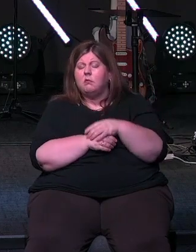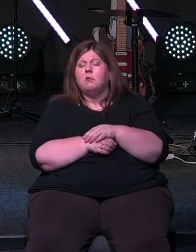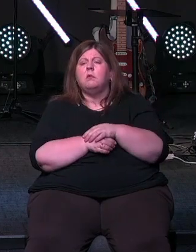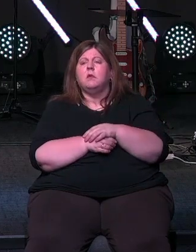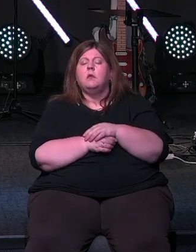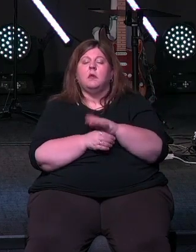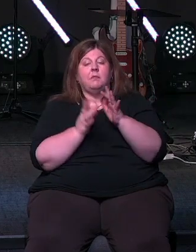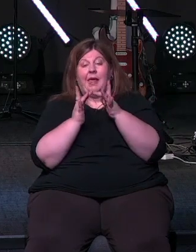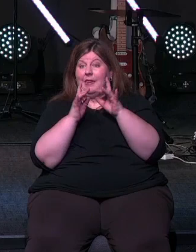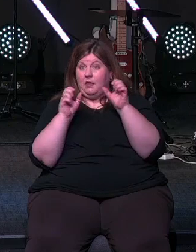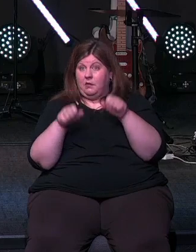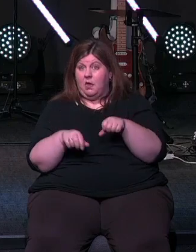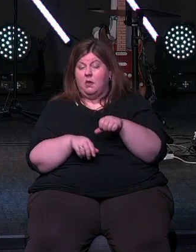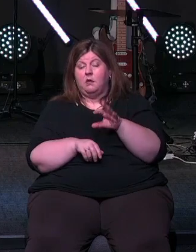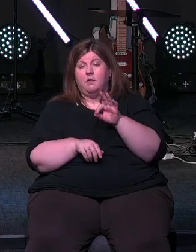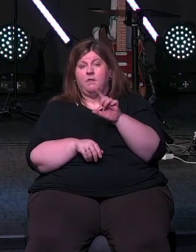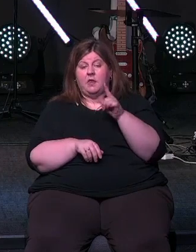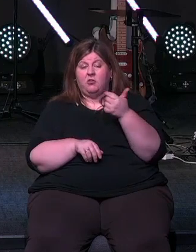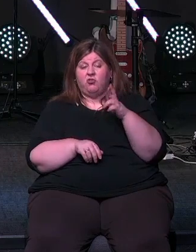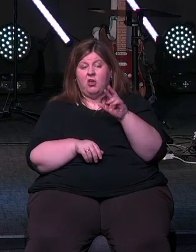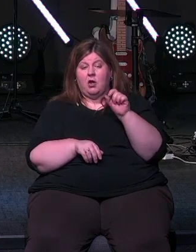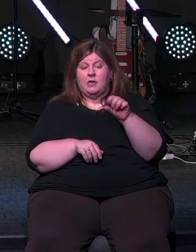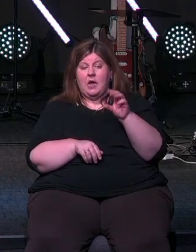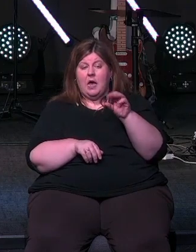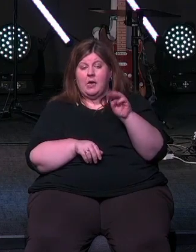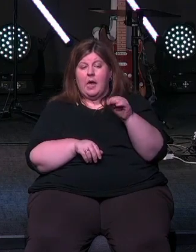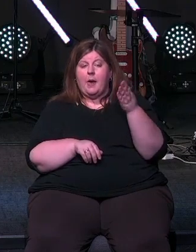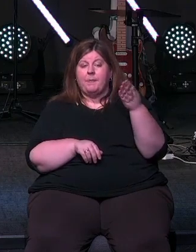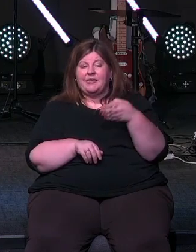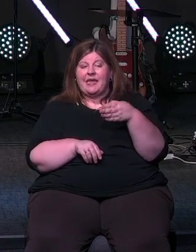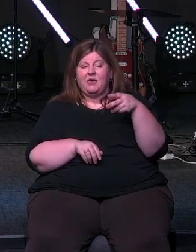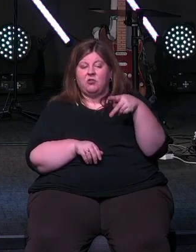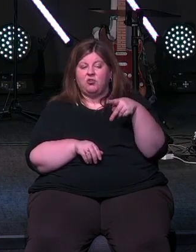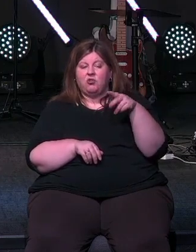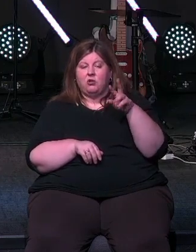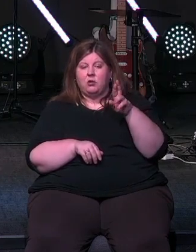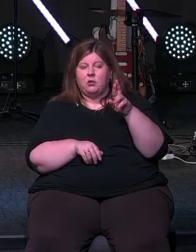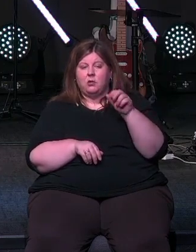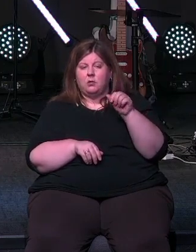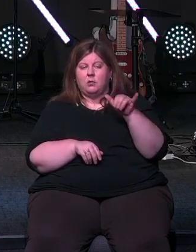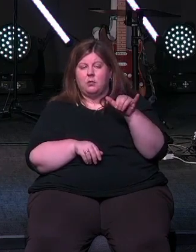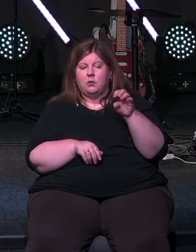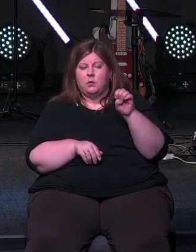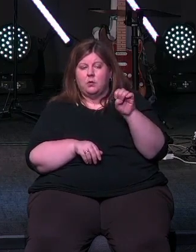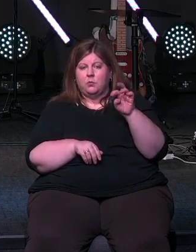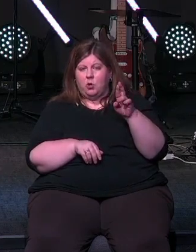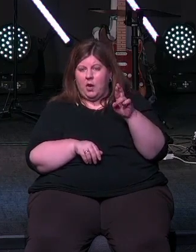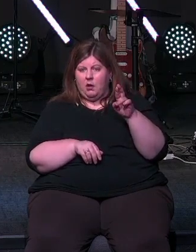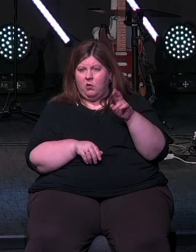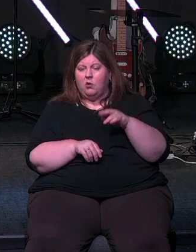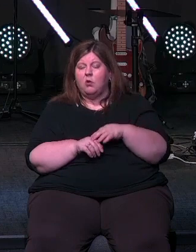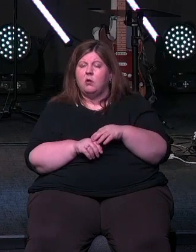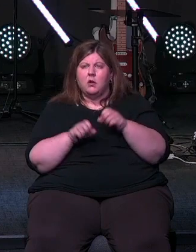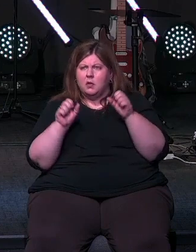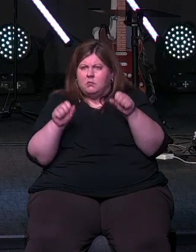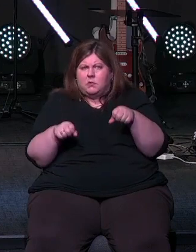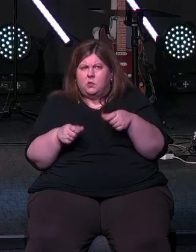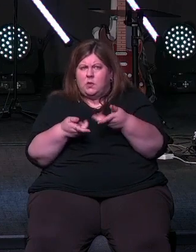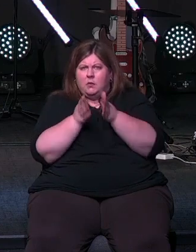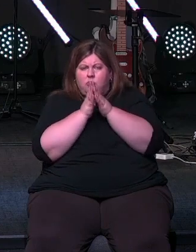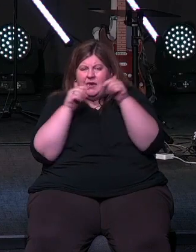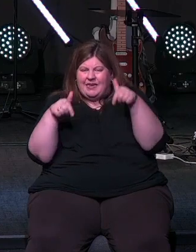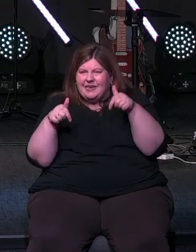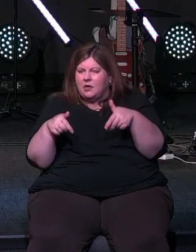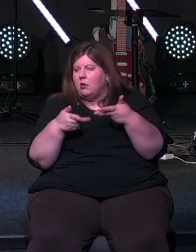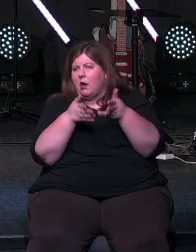access them online. It's frontlinejr.com/prayer. You have so many different opportunities to pray here or to ask for prayer here. It is the